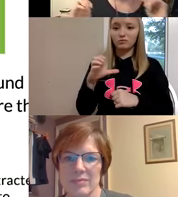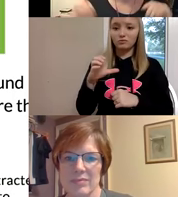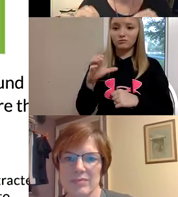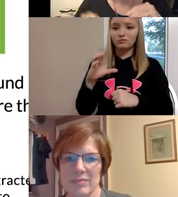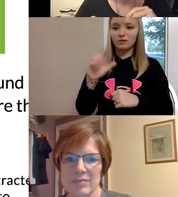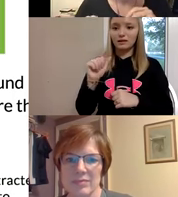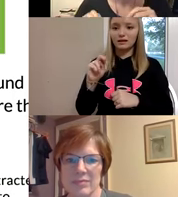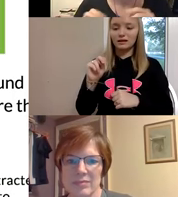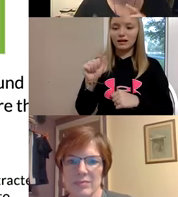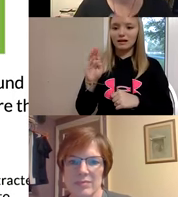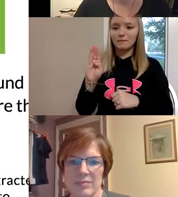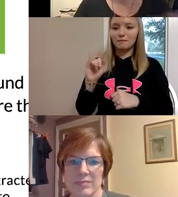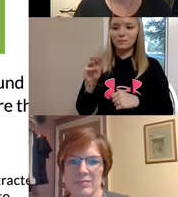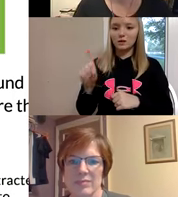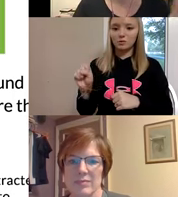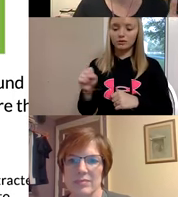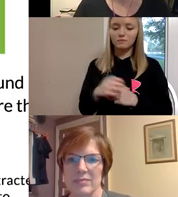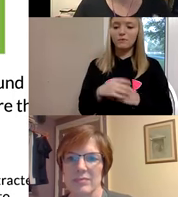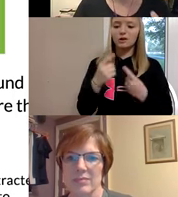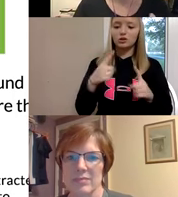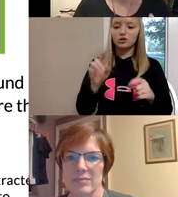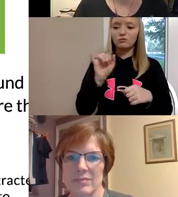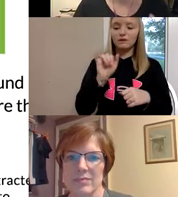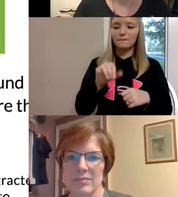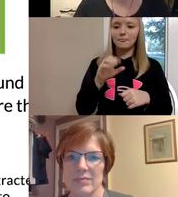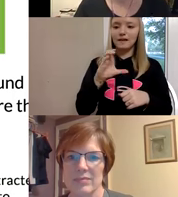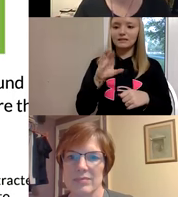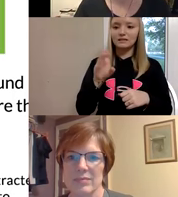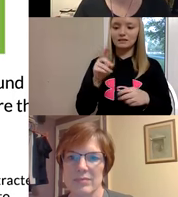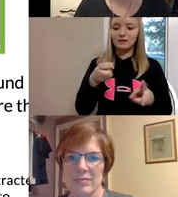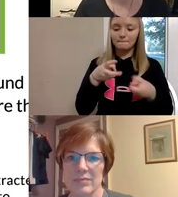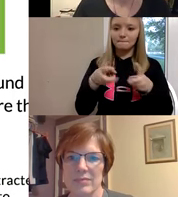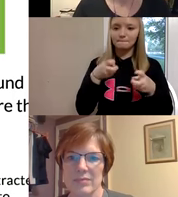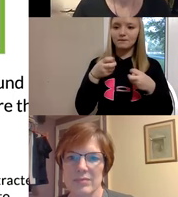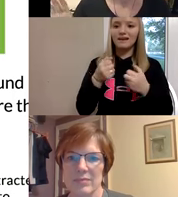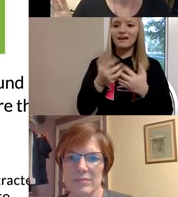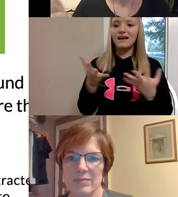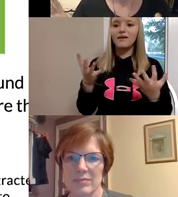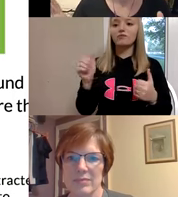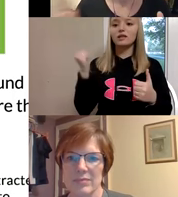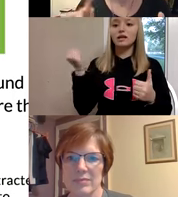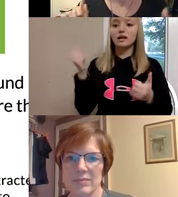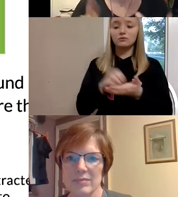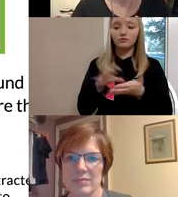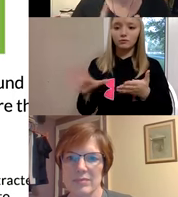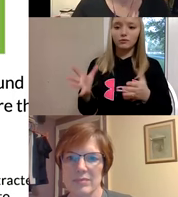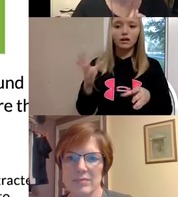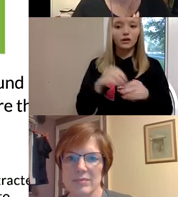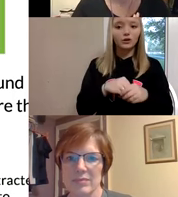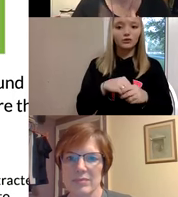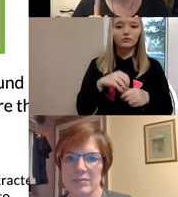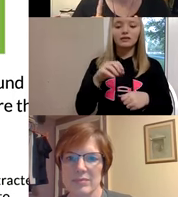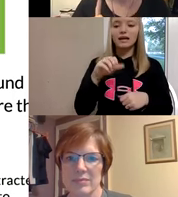isolate extraction process, everything else contained in the plant matter is removed. That includes any traces of